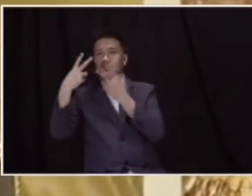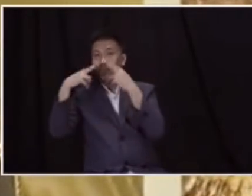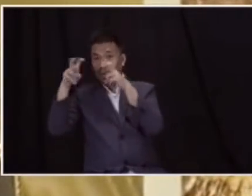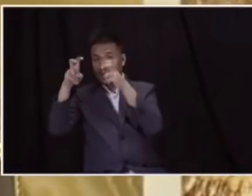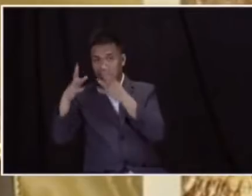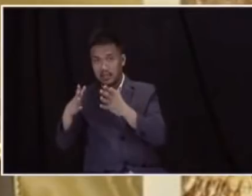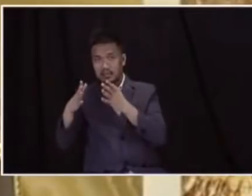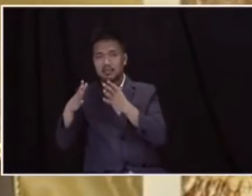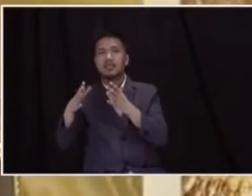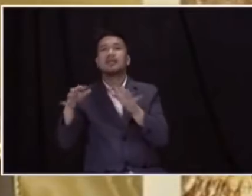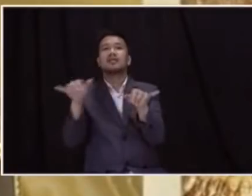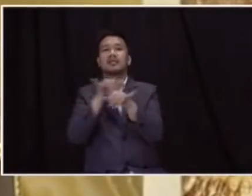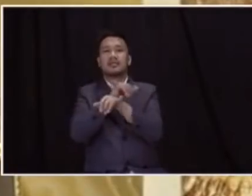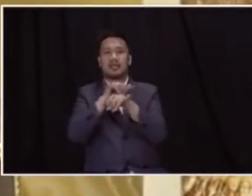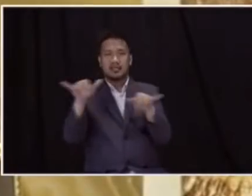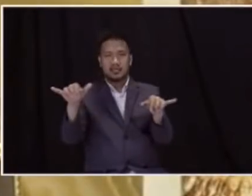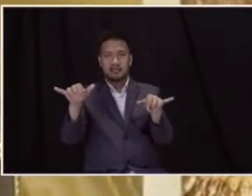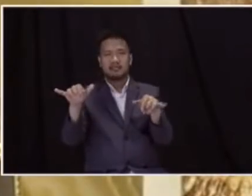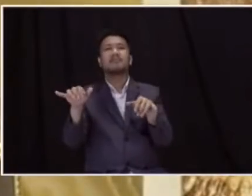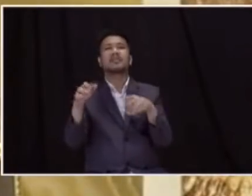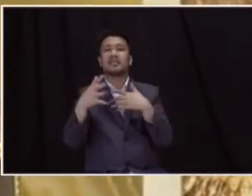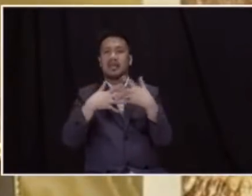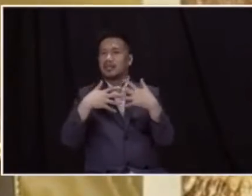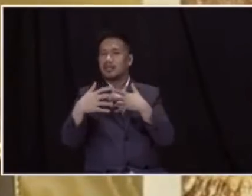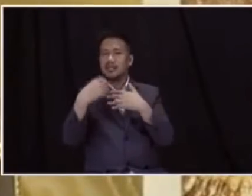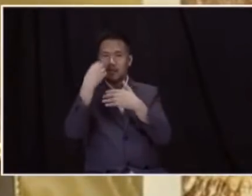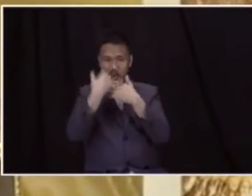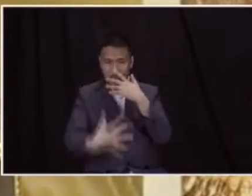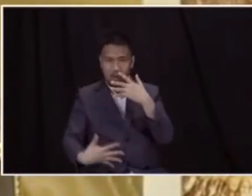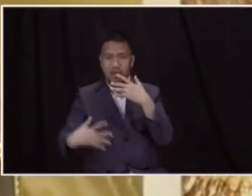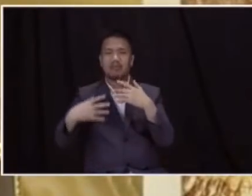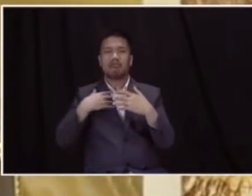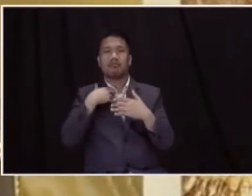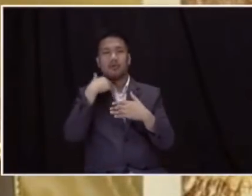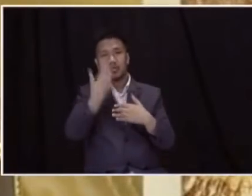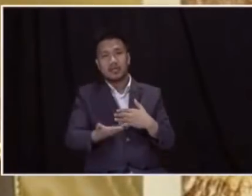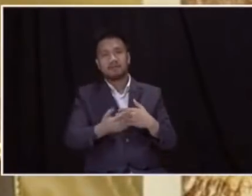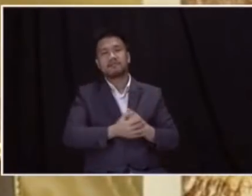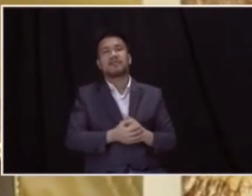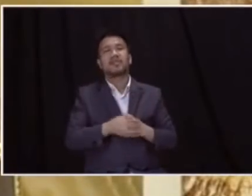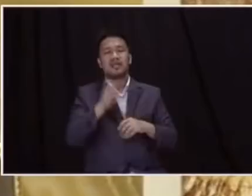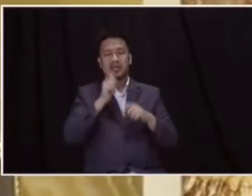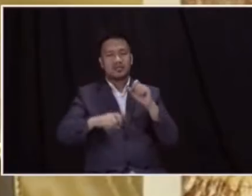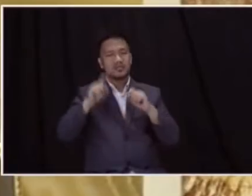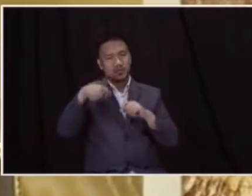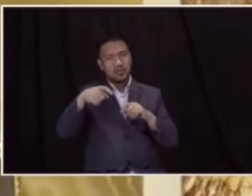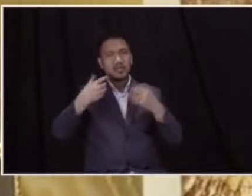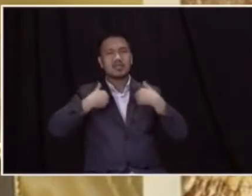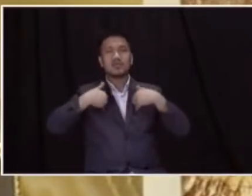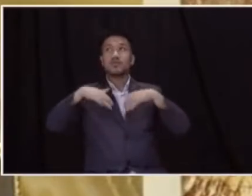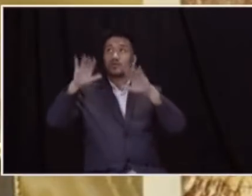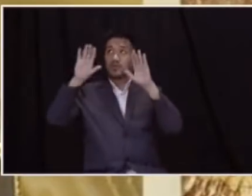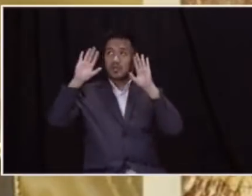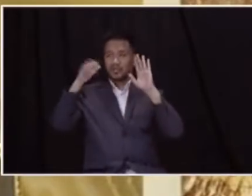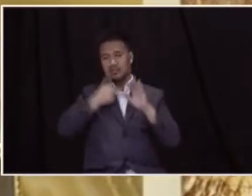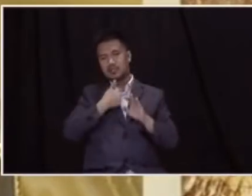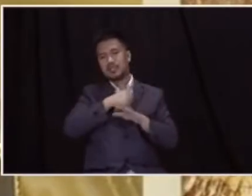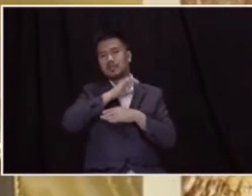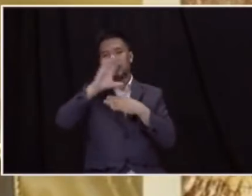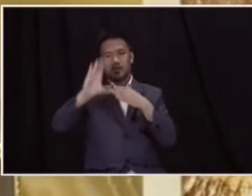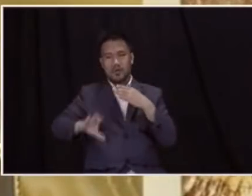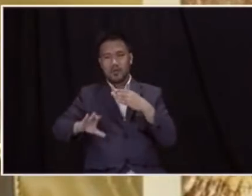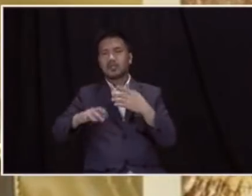blood. It means surrendering myself to God in total and unconditional trust,